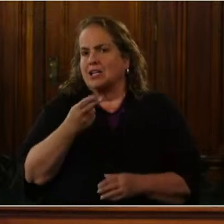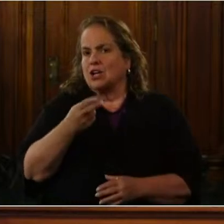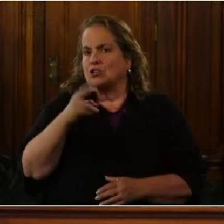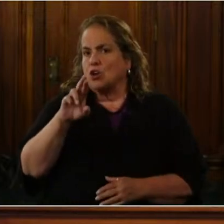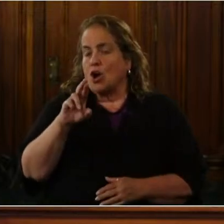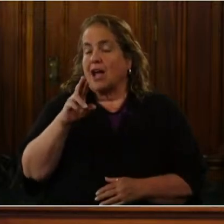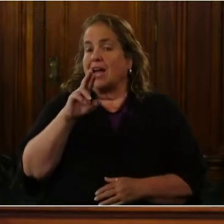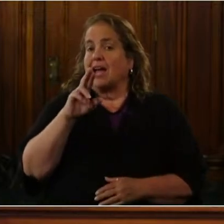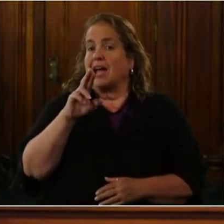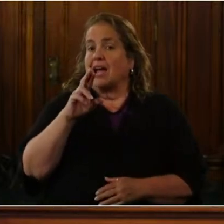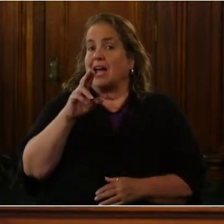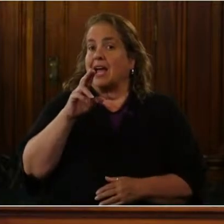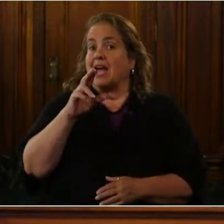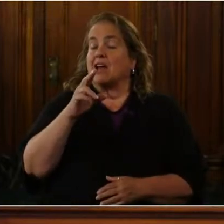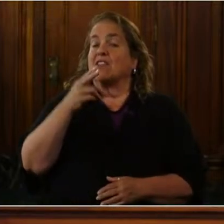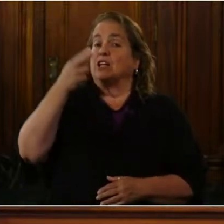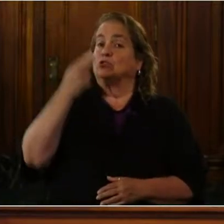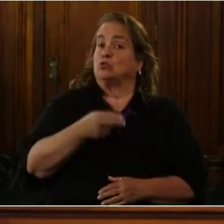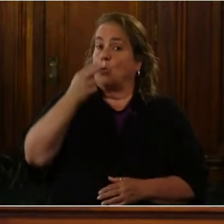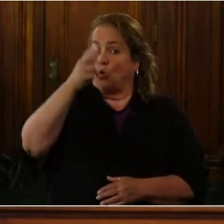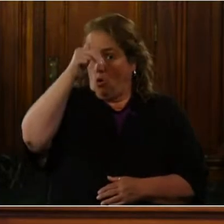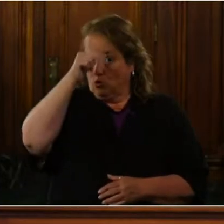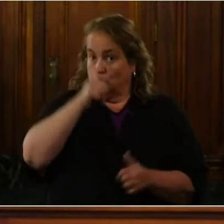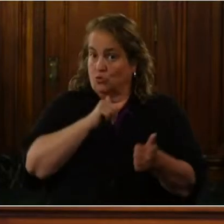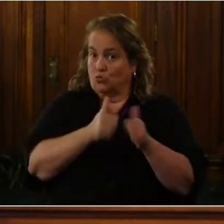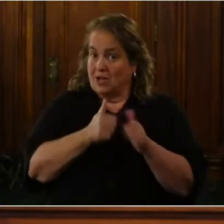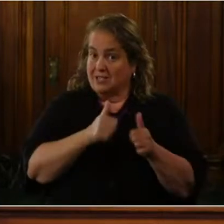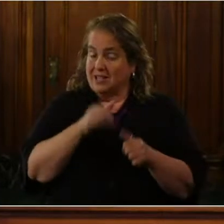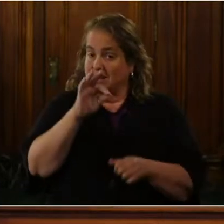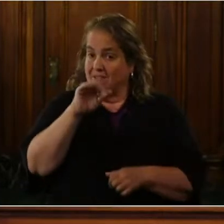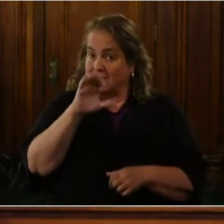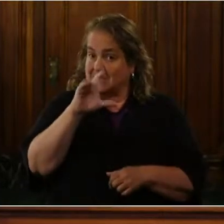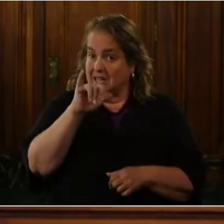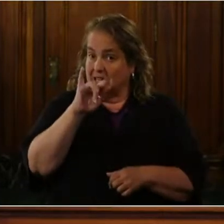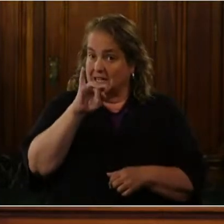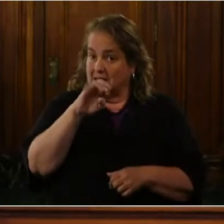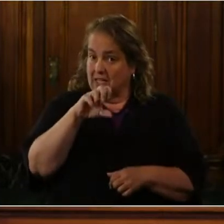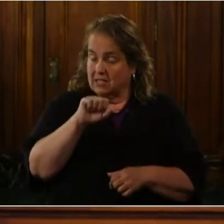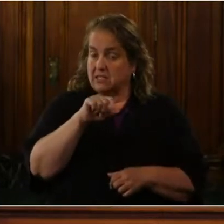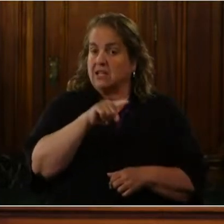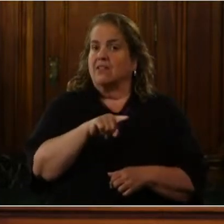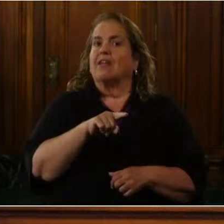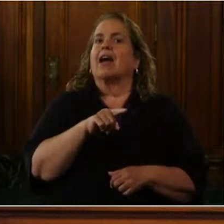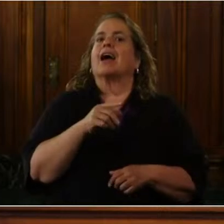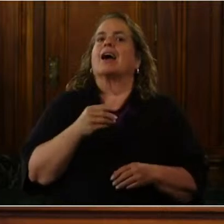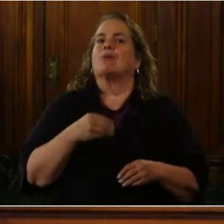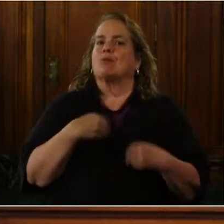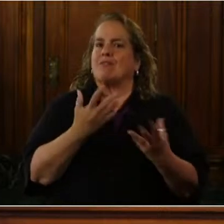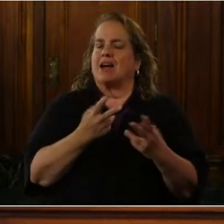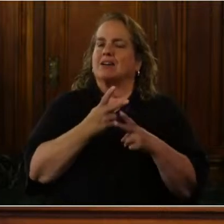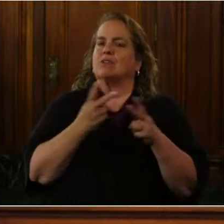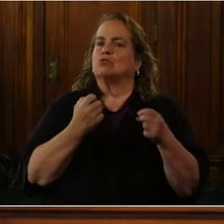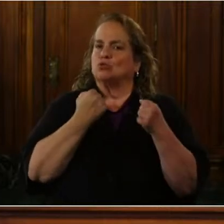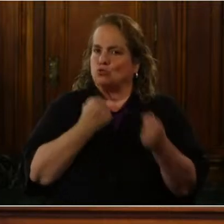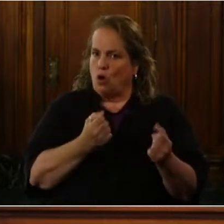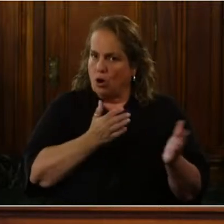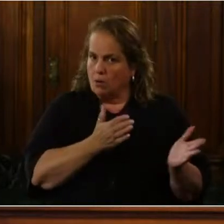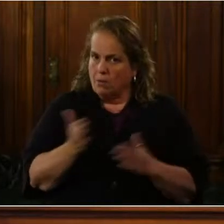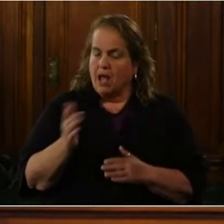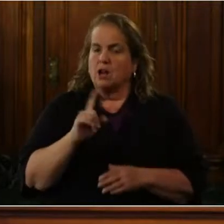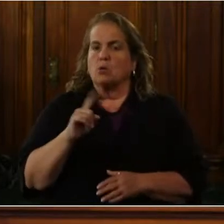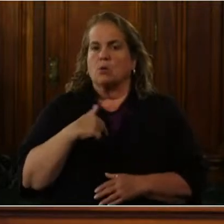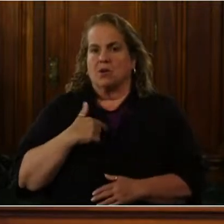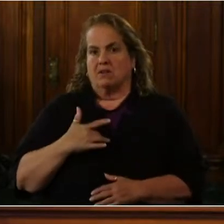HHR, the Historical Horse Racing facilities. They provided a very compelling plan where we believe that people